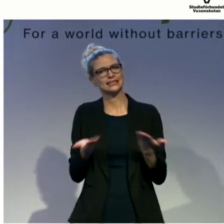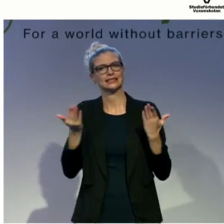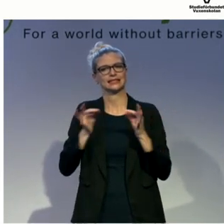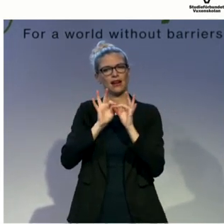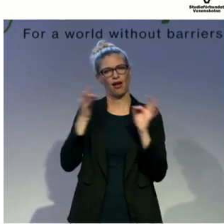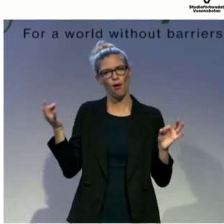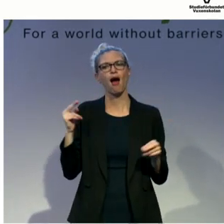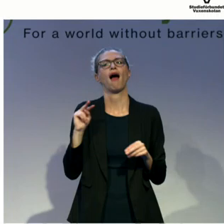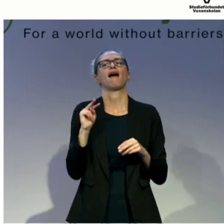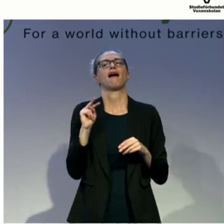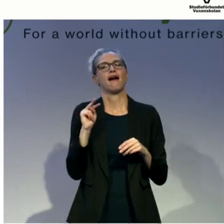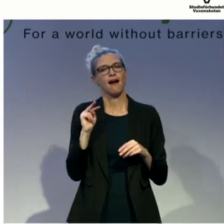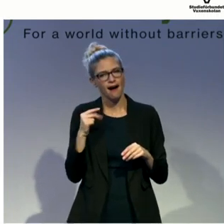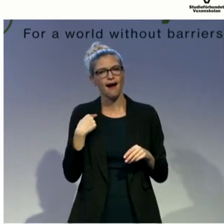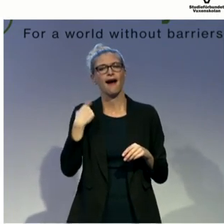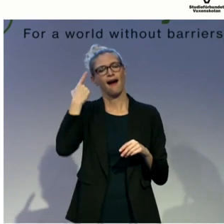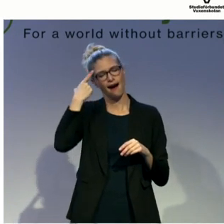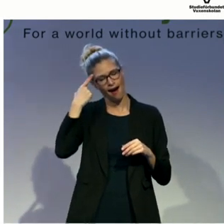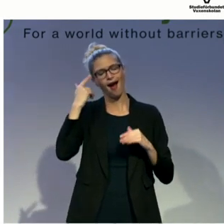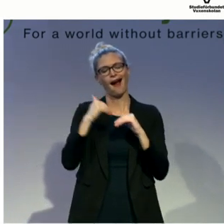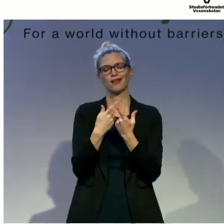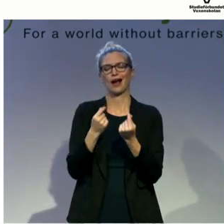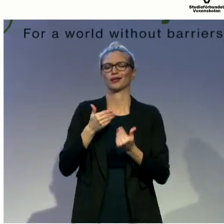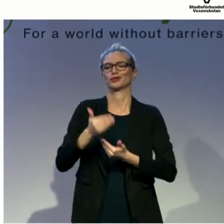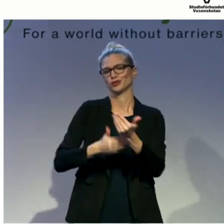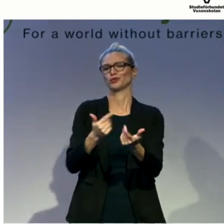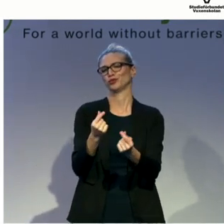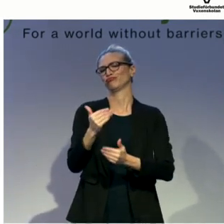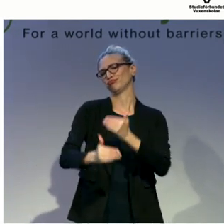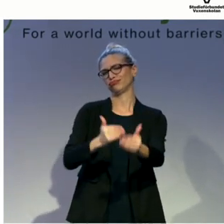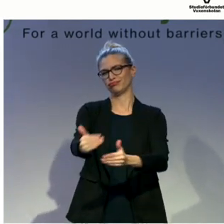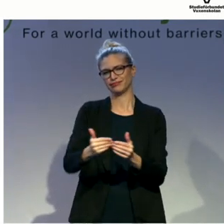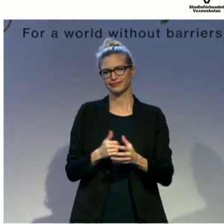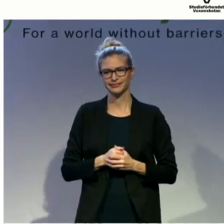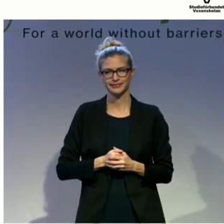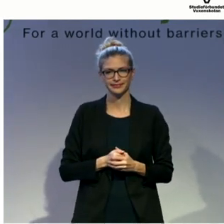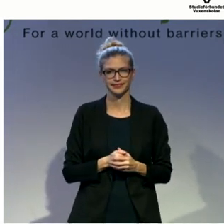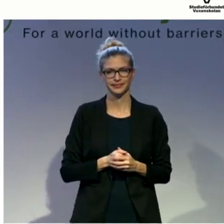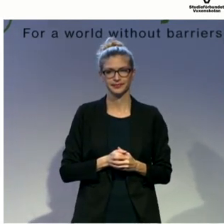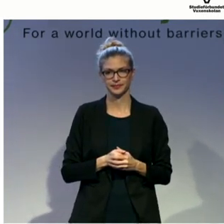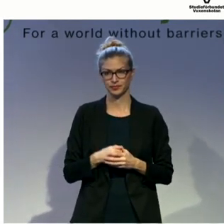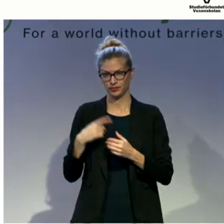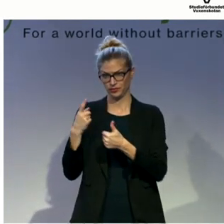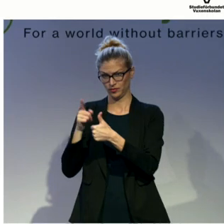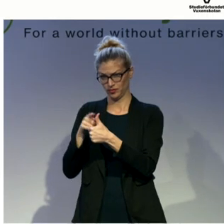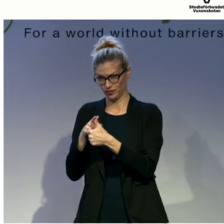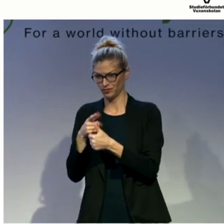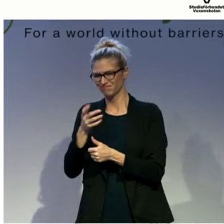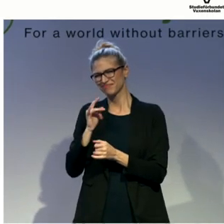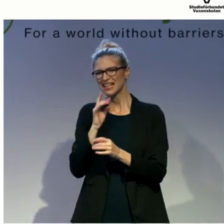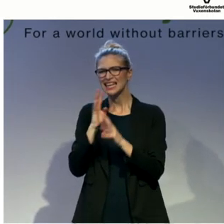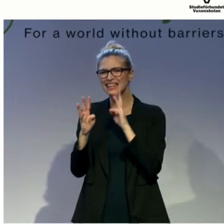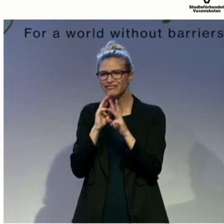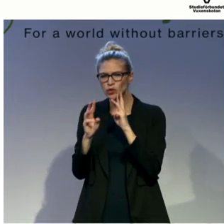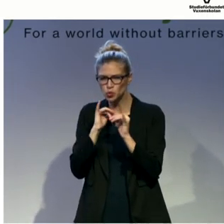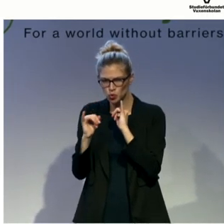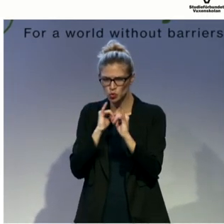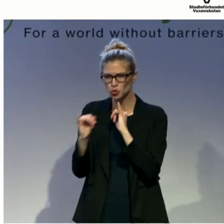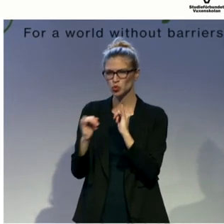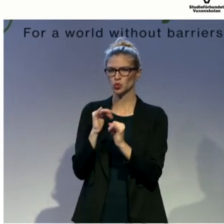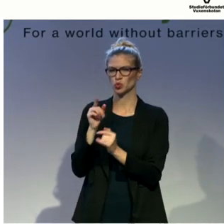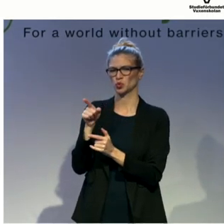One language when they are interviewed on television, and another language when they speak to children or to people with